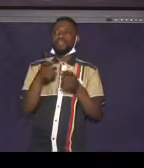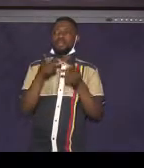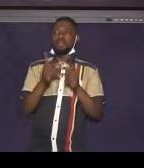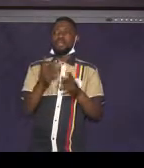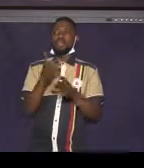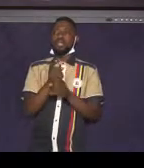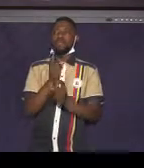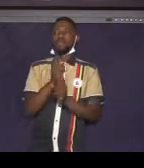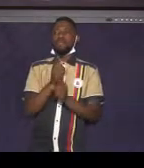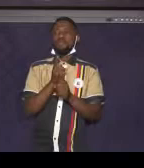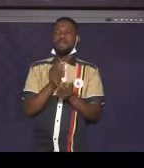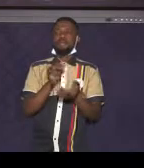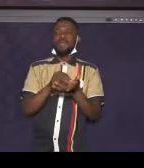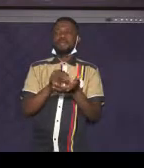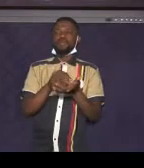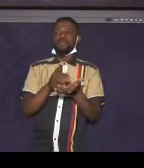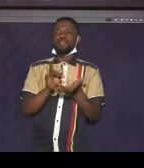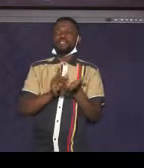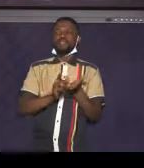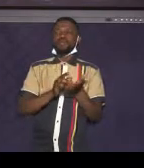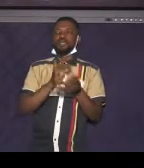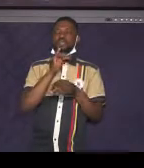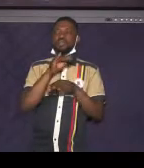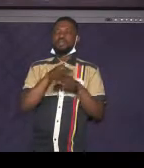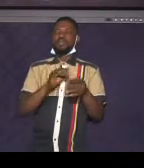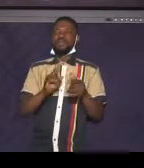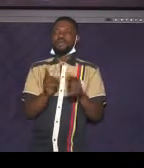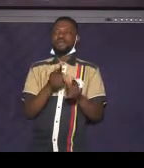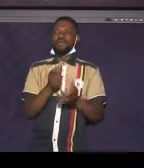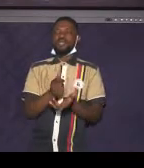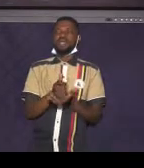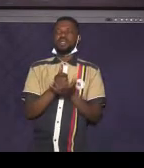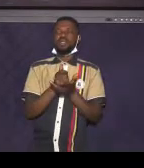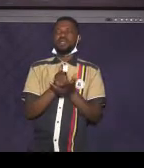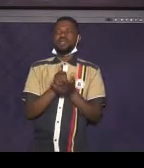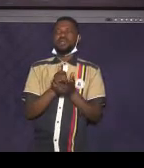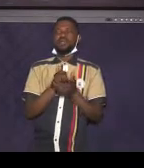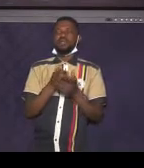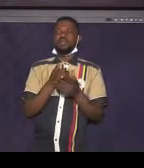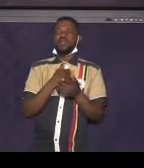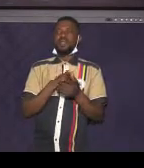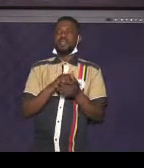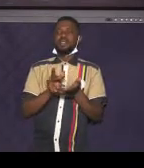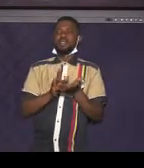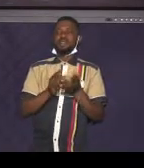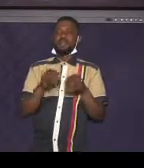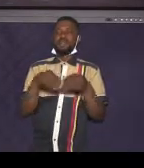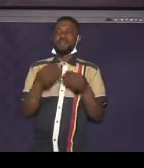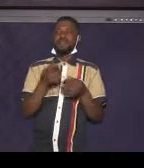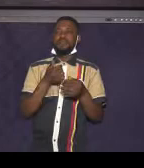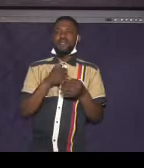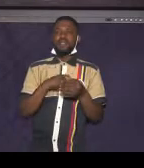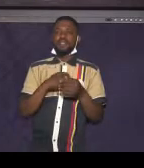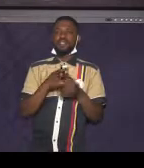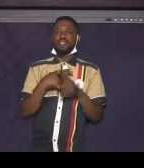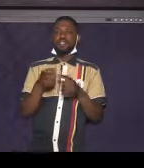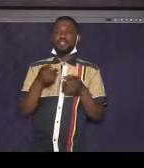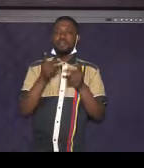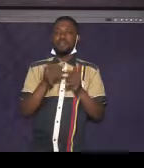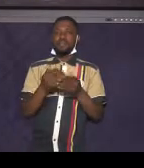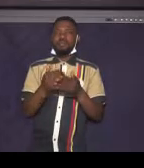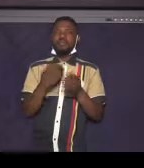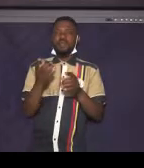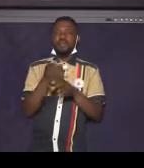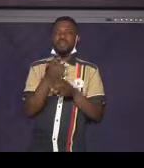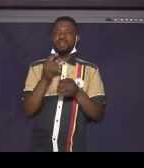medical treatment is called first aid, or any treatment given to an injured person before taken to the